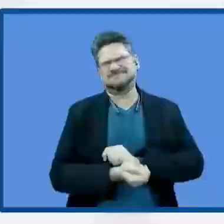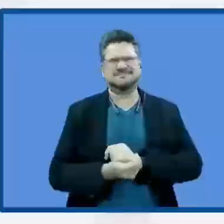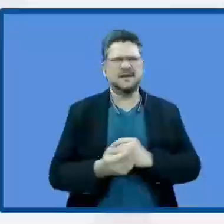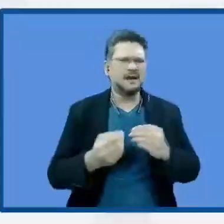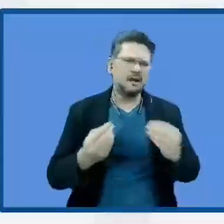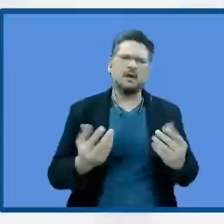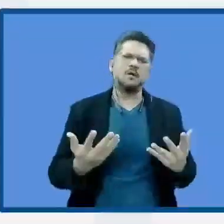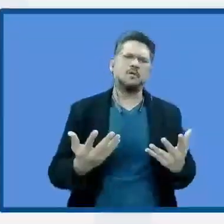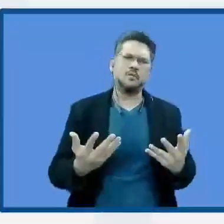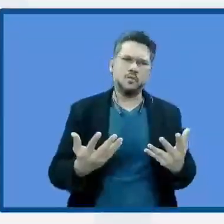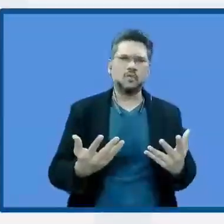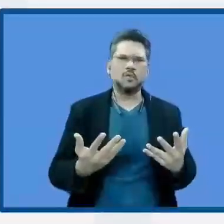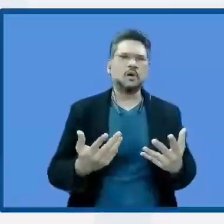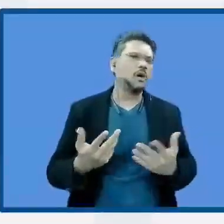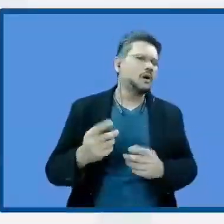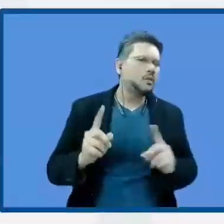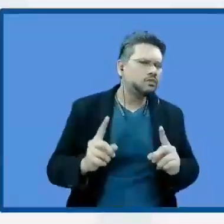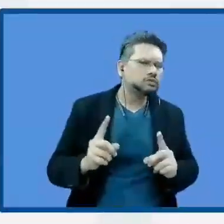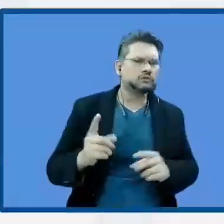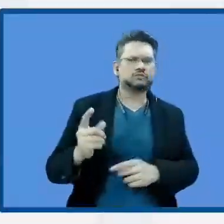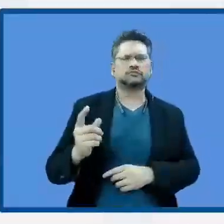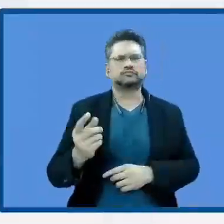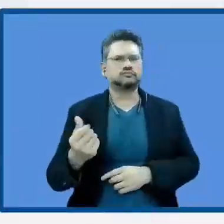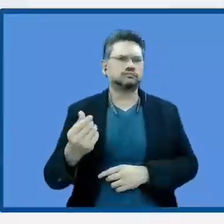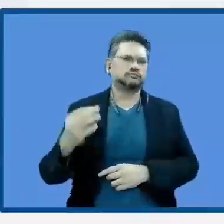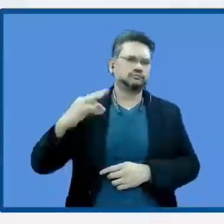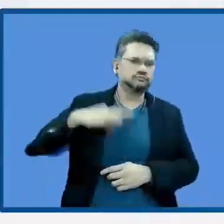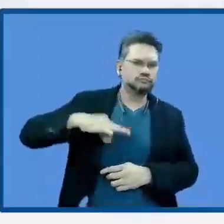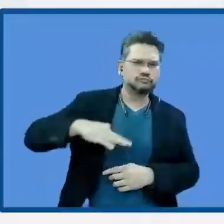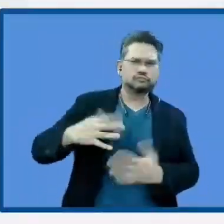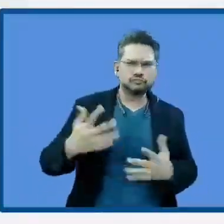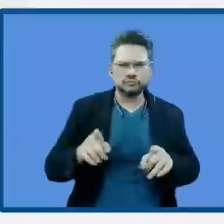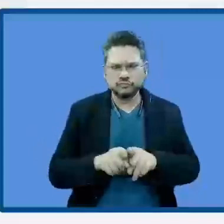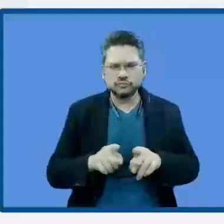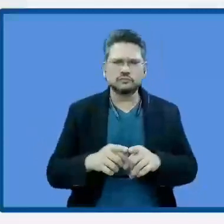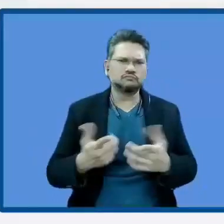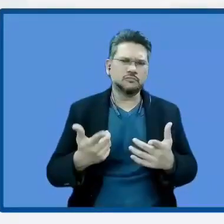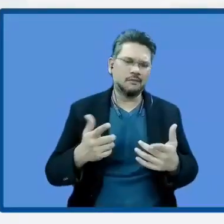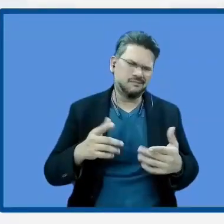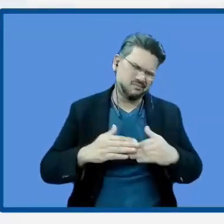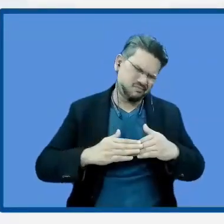incentives in the context, in adverse context?